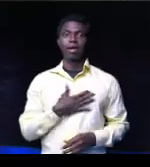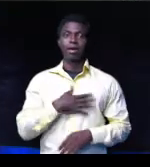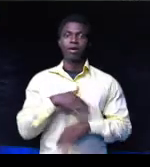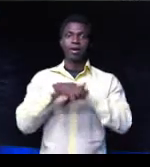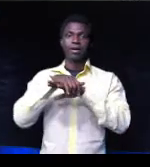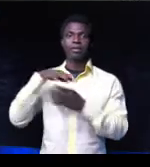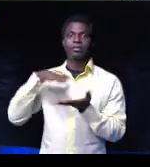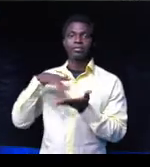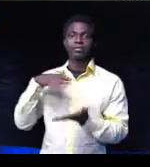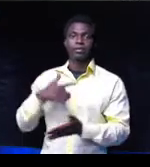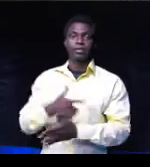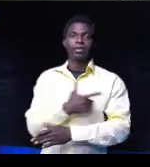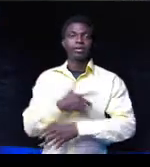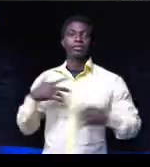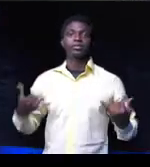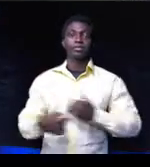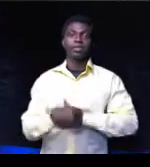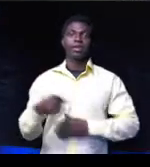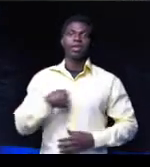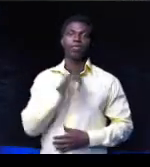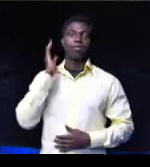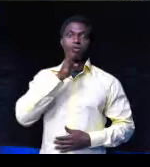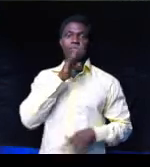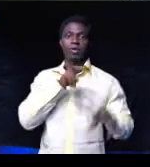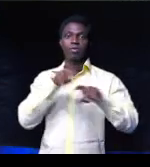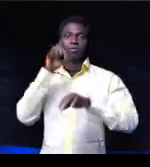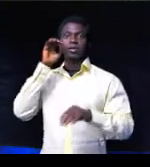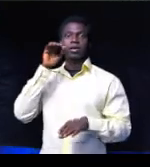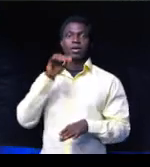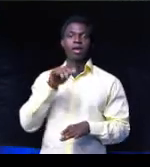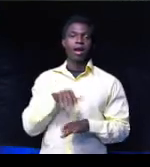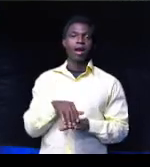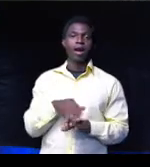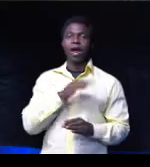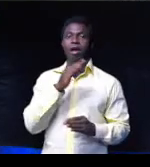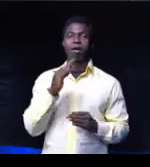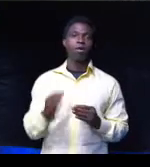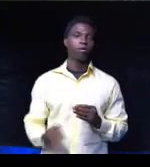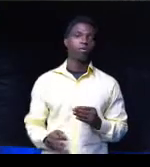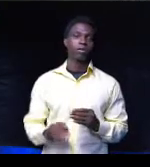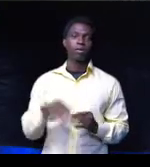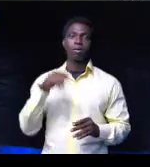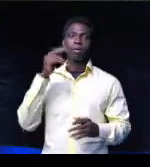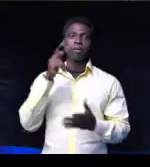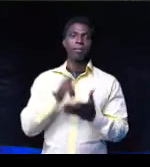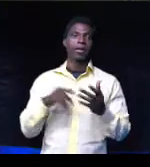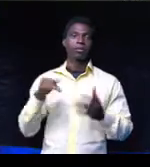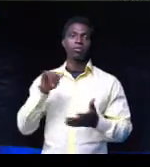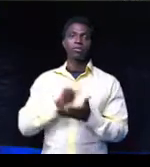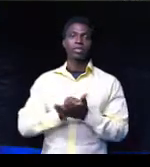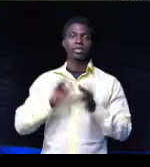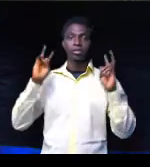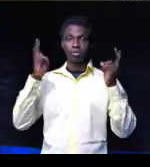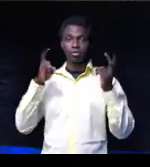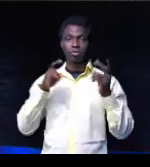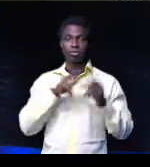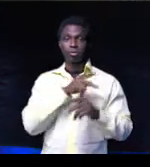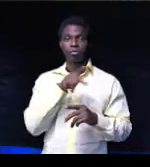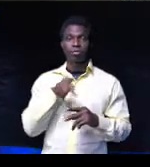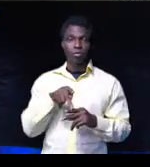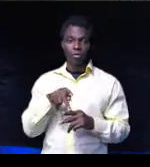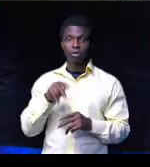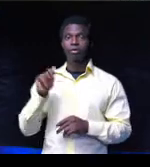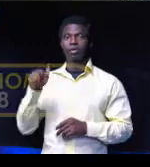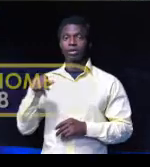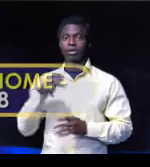In our English Studies lesson today, we will be looking at the concluding part of that topic, pronouns.